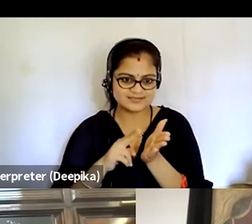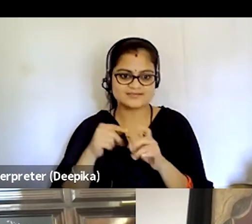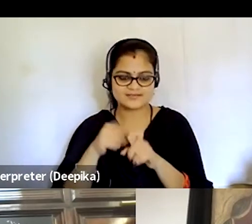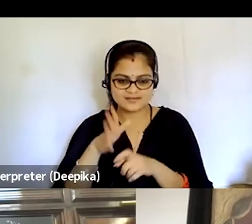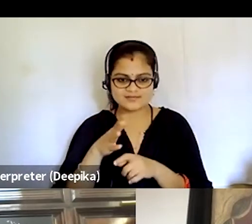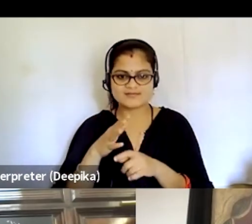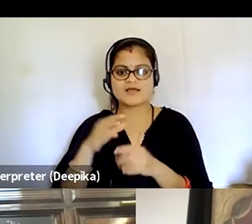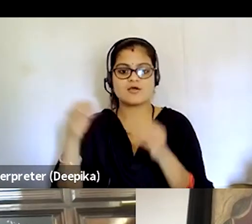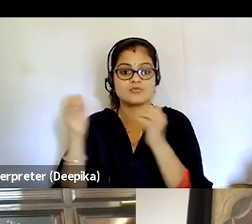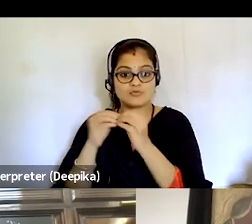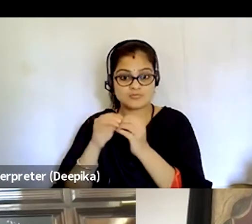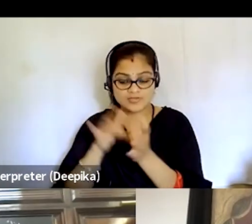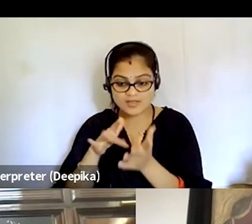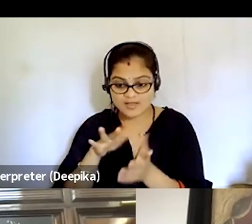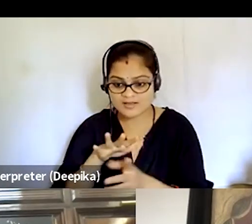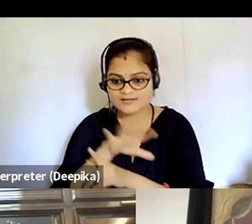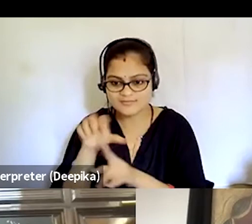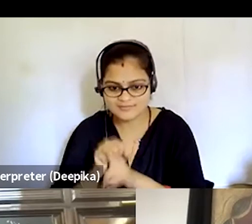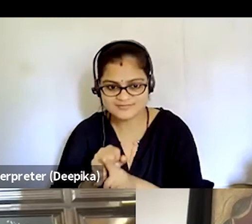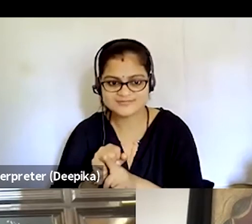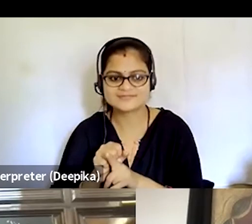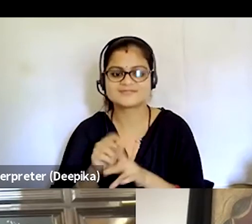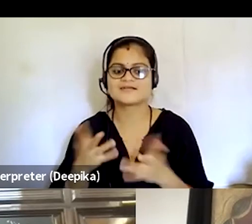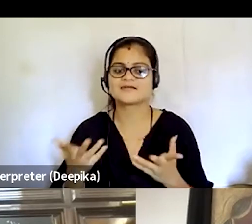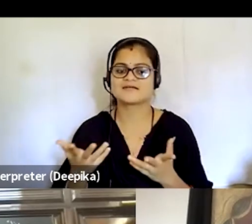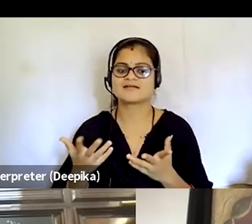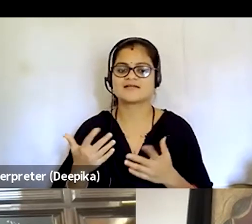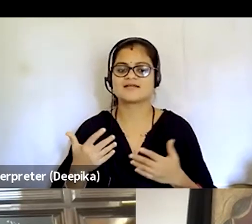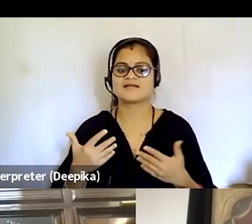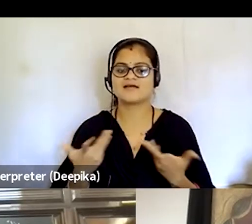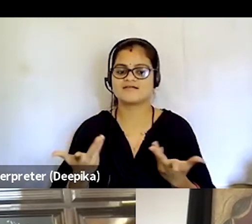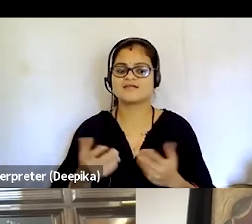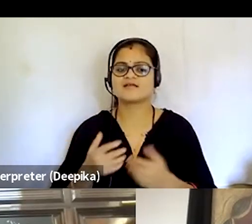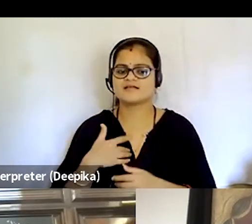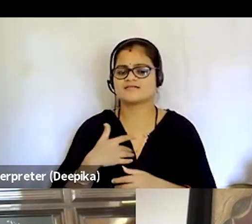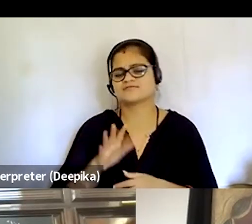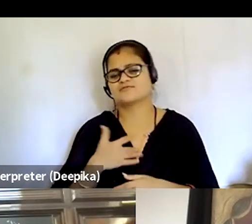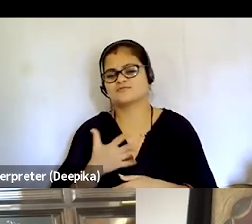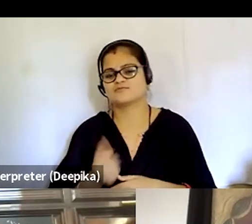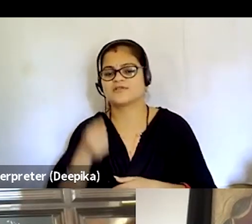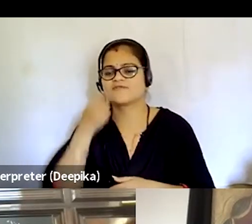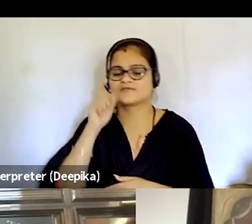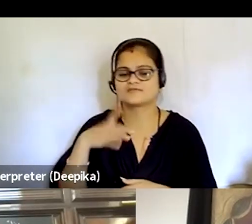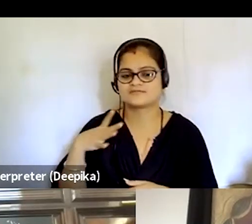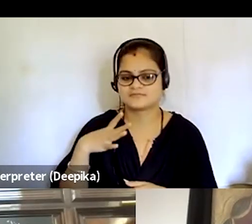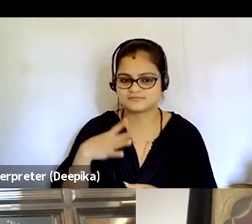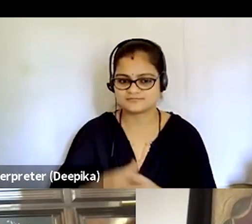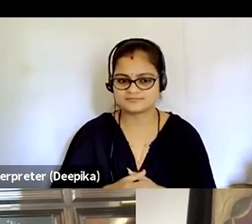in Mumbai. Oh. So she said, no, I have to wait with my dad. So of course I made some calls,